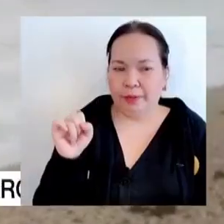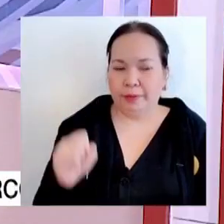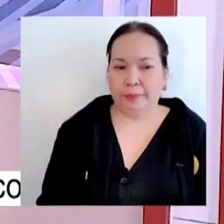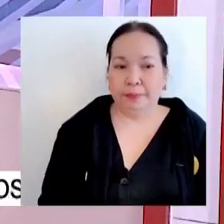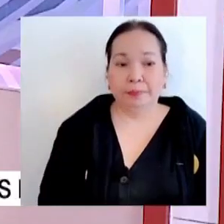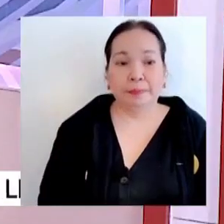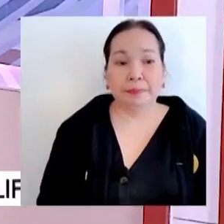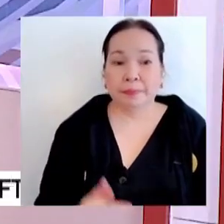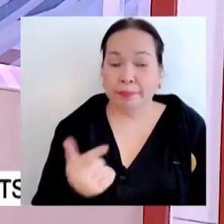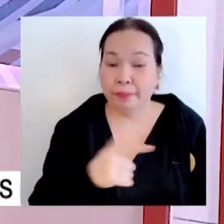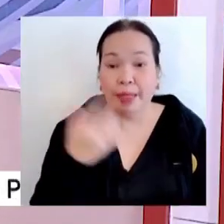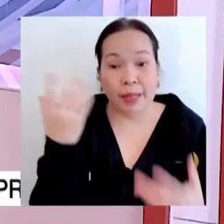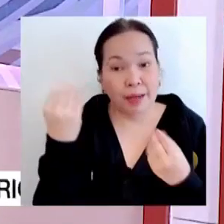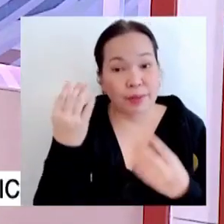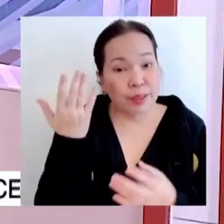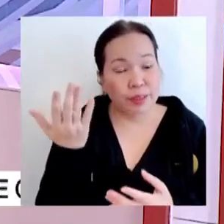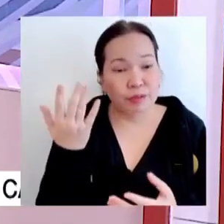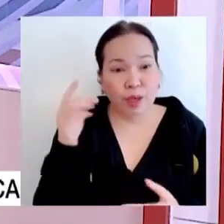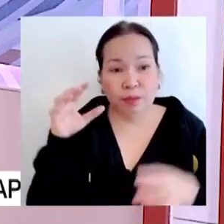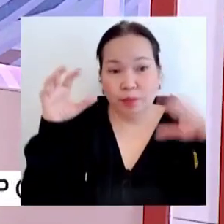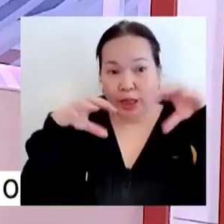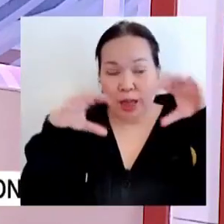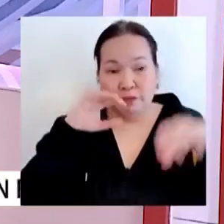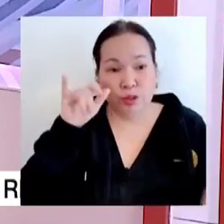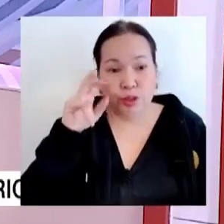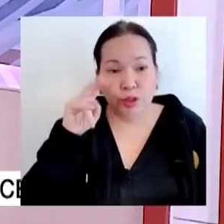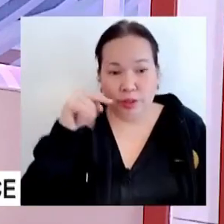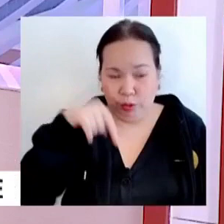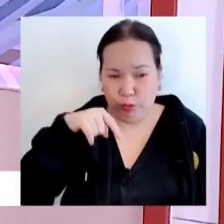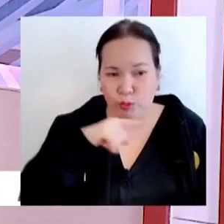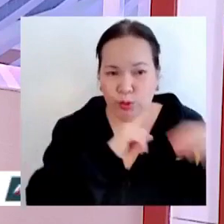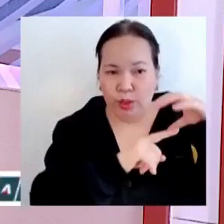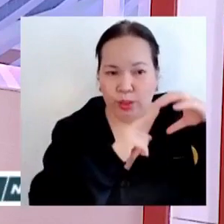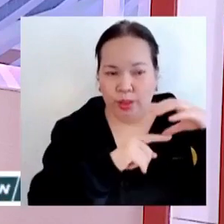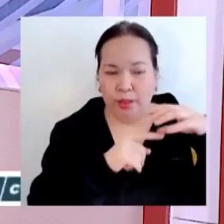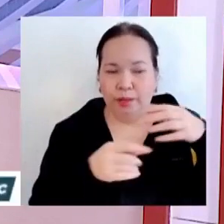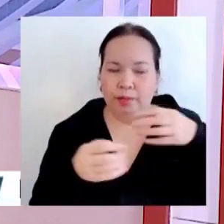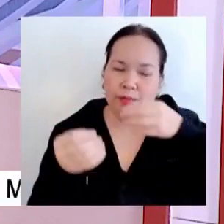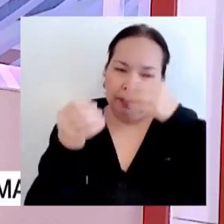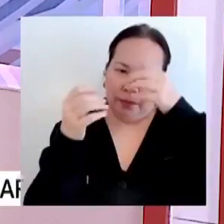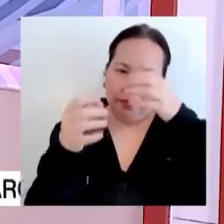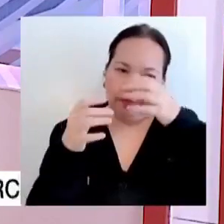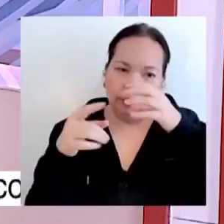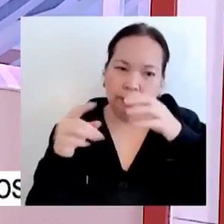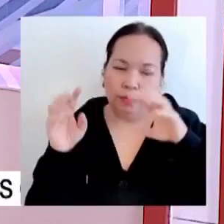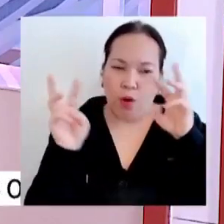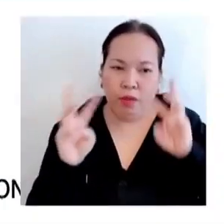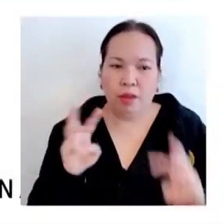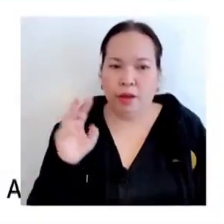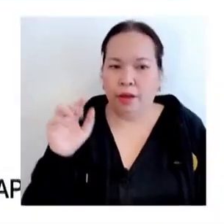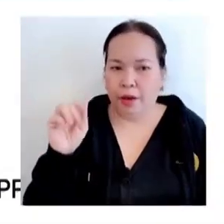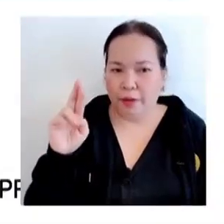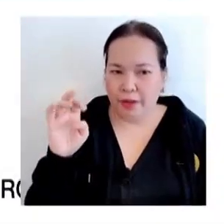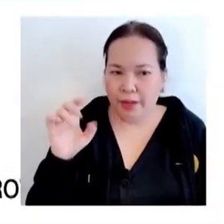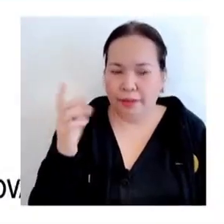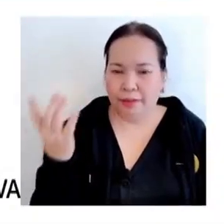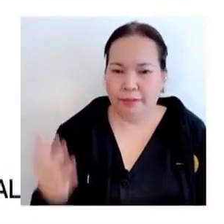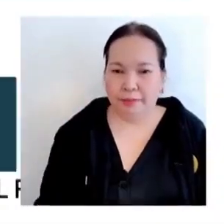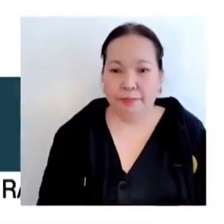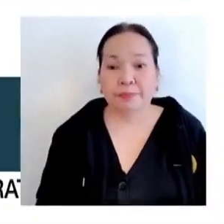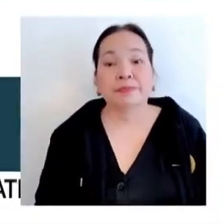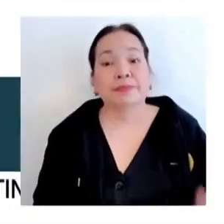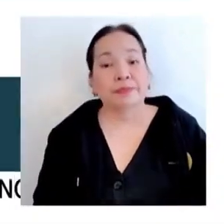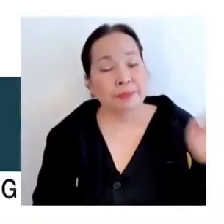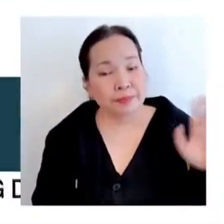Let's get an update now on Typhoon Jenny from ABS-CBN resident meteorologist Ariel Rojas. Ariel. Hi, good afternoon,